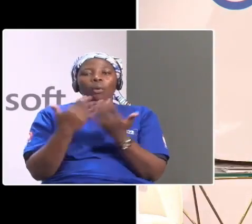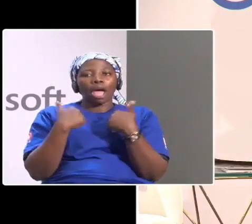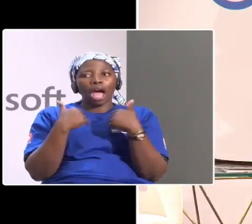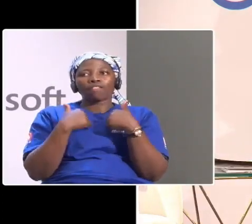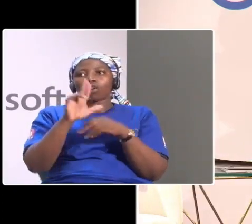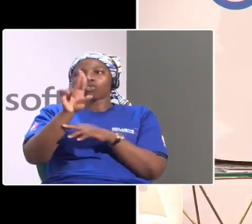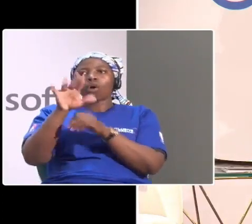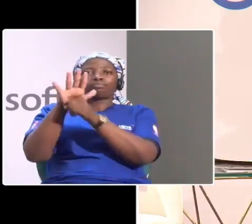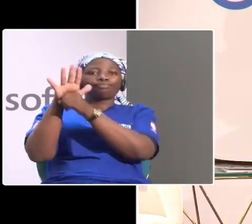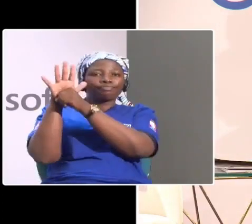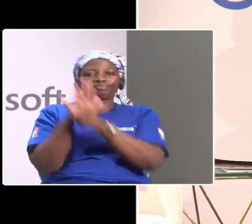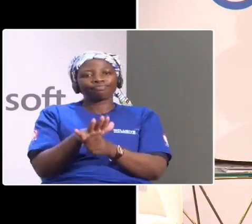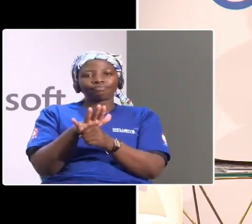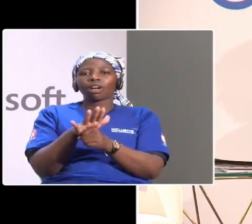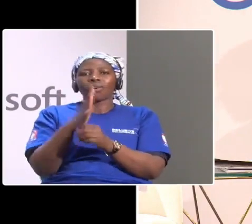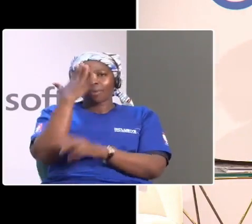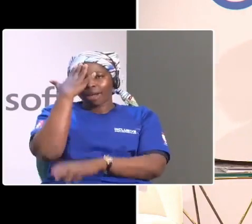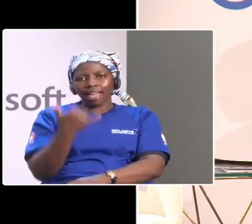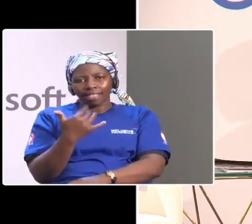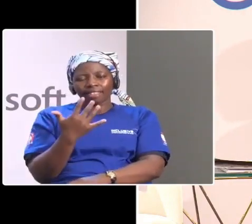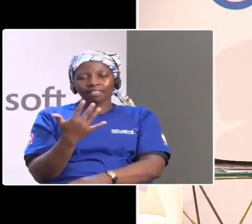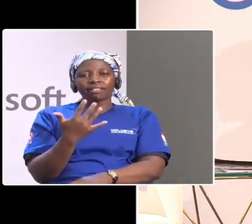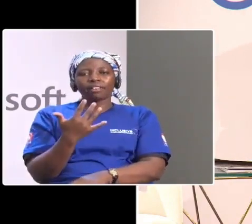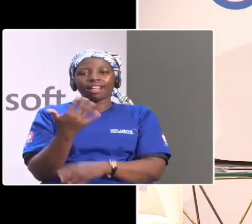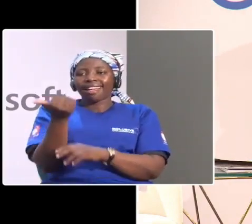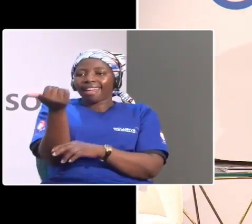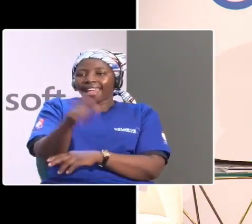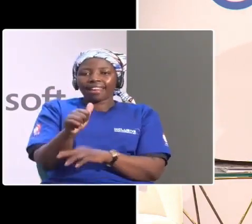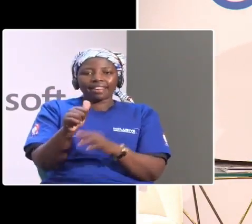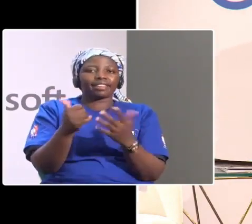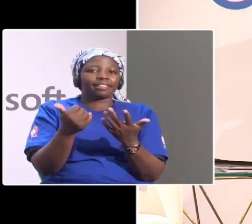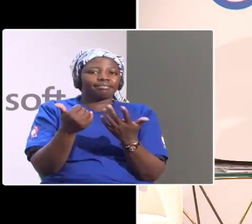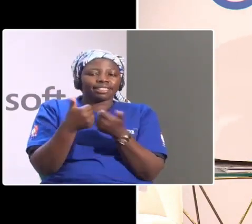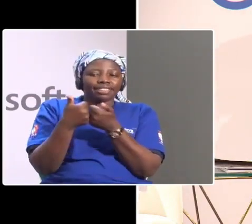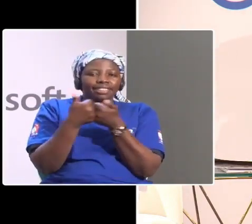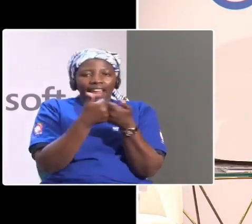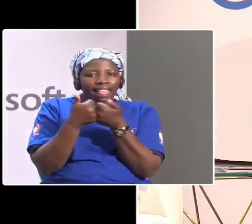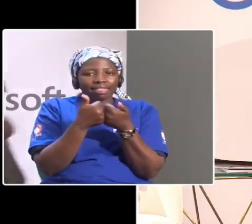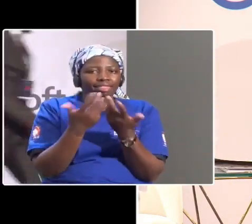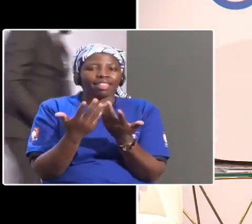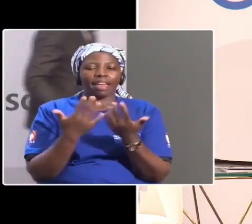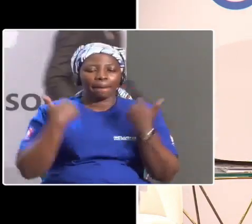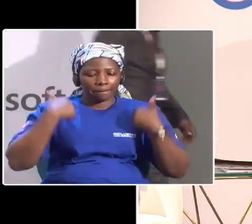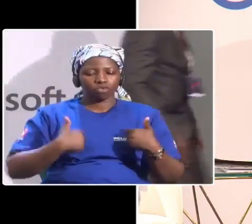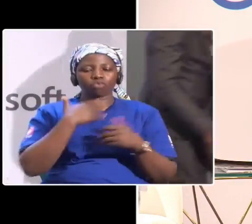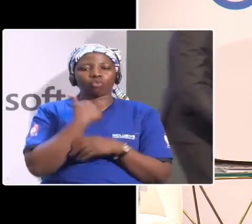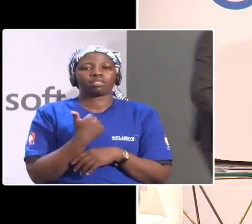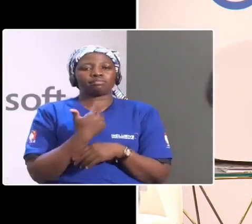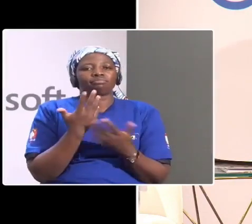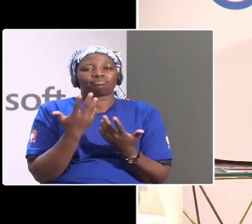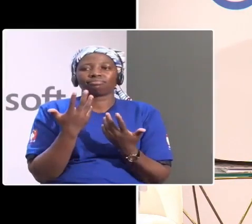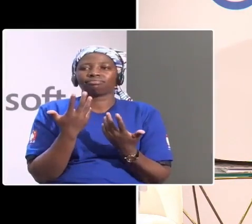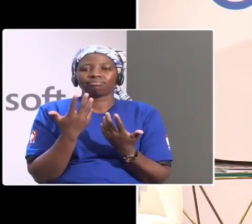no discrimination because of any form of challenge. So I want to resonate with the members